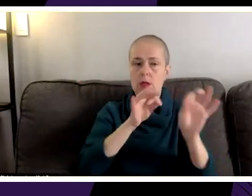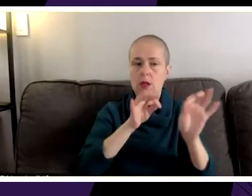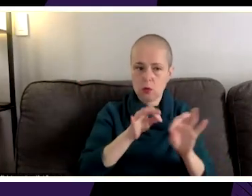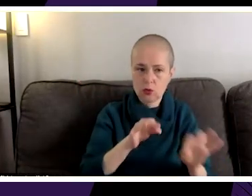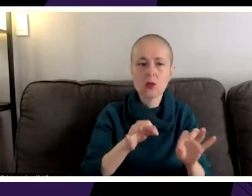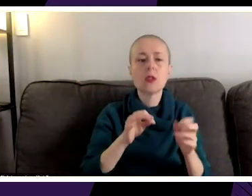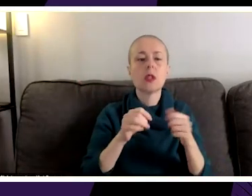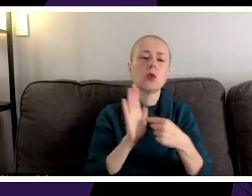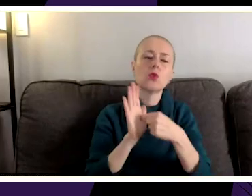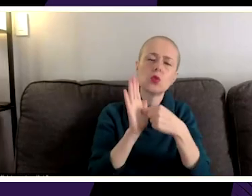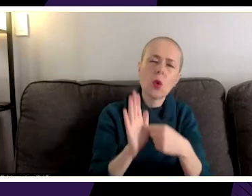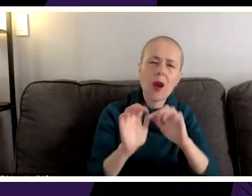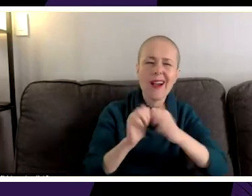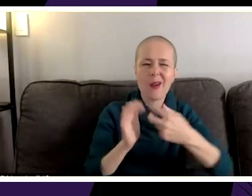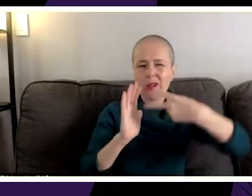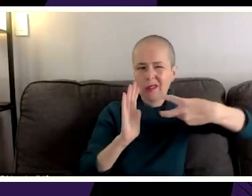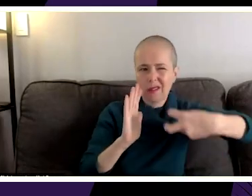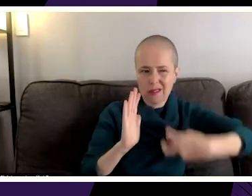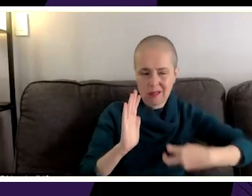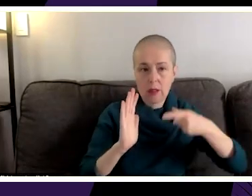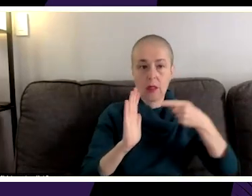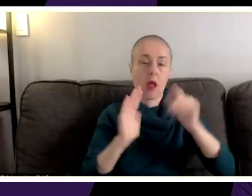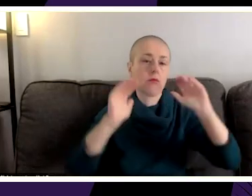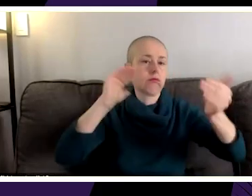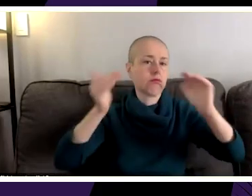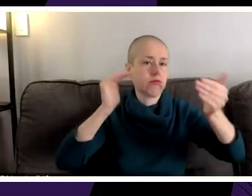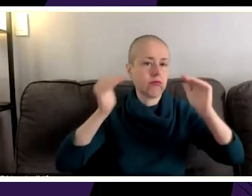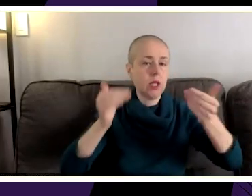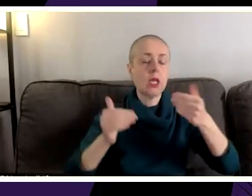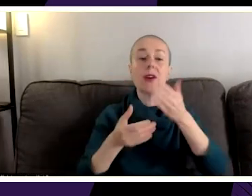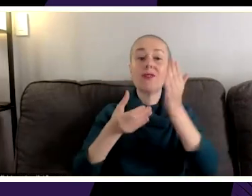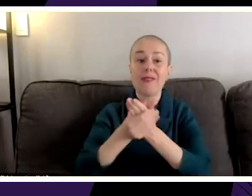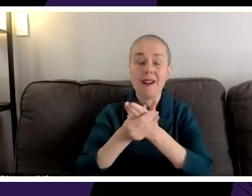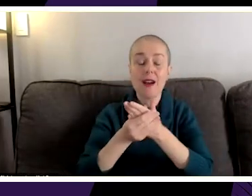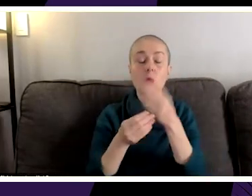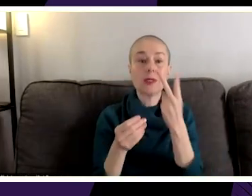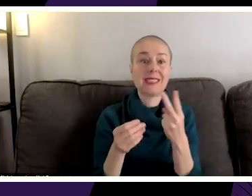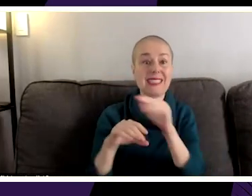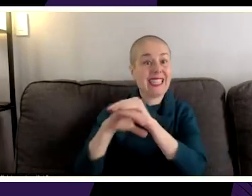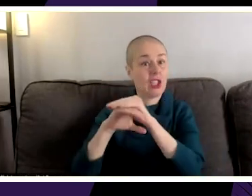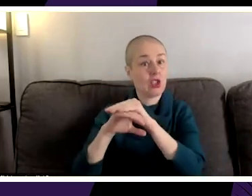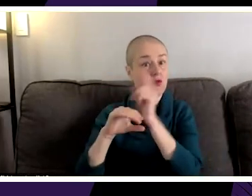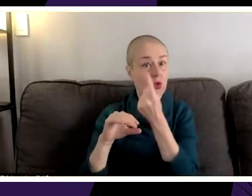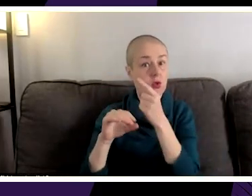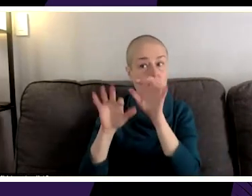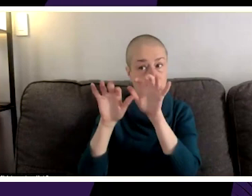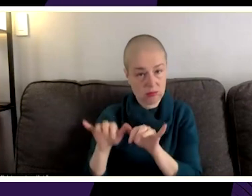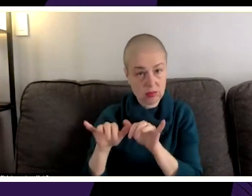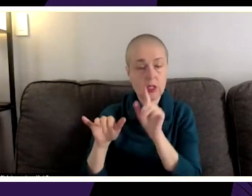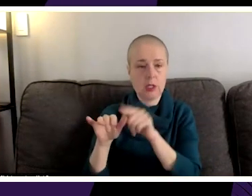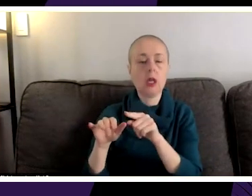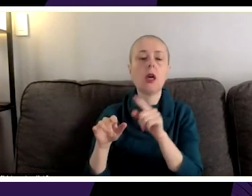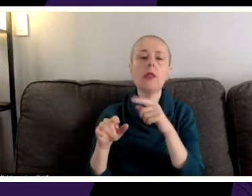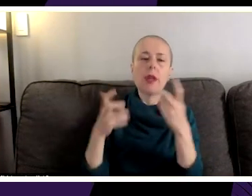be text detail, that can be events. So it compares it the files located in the English version with respective